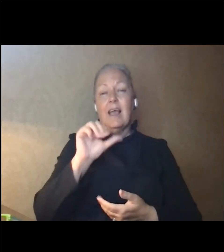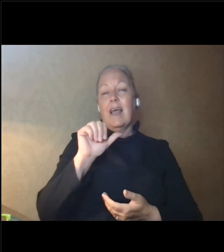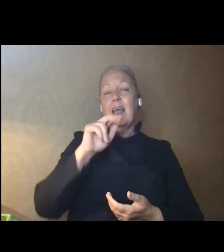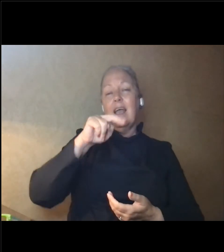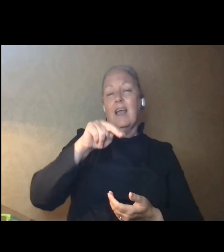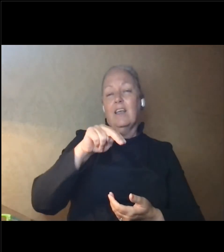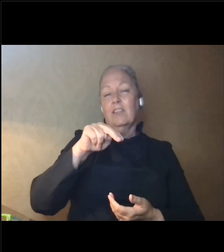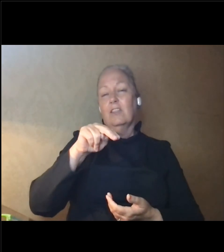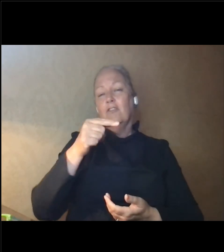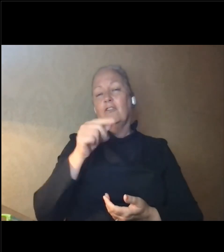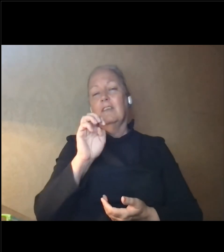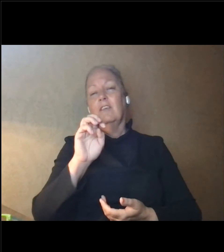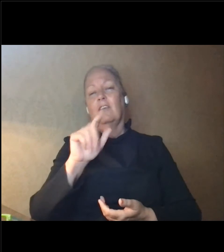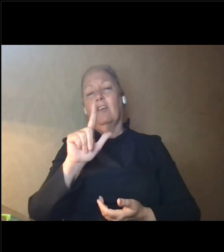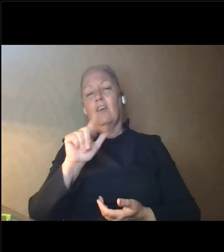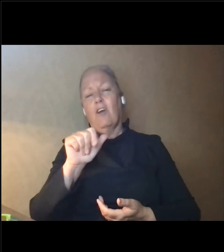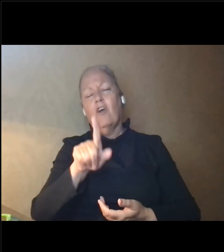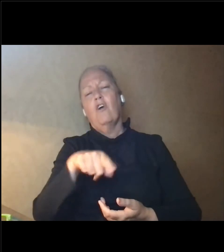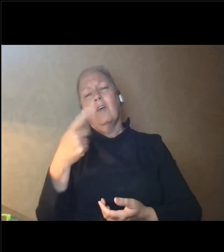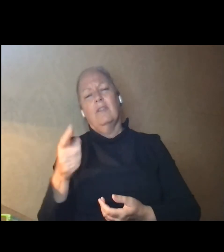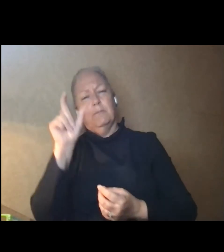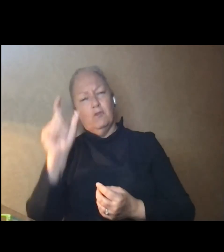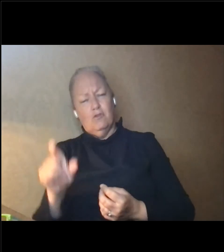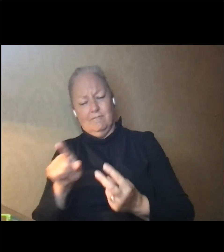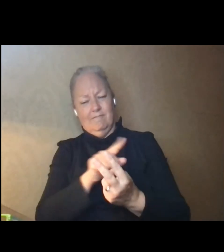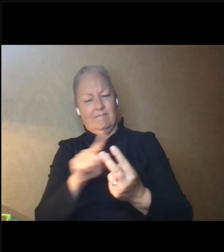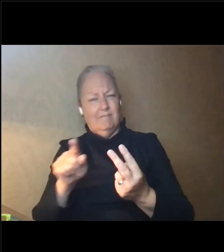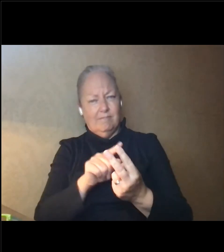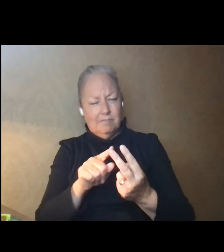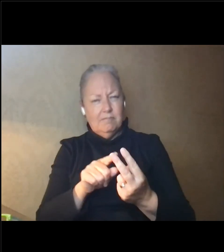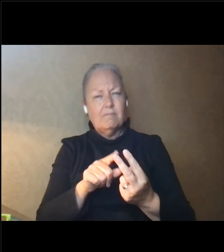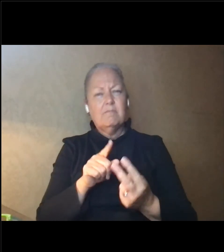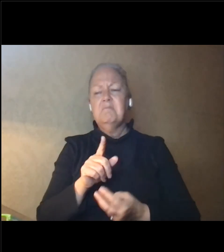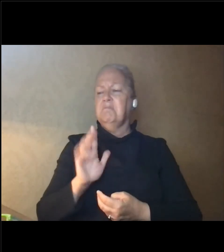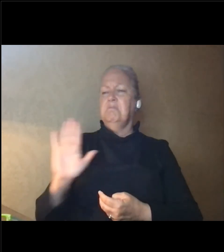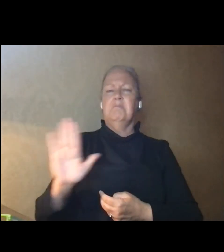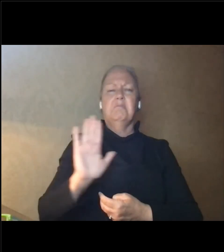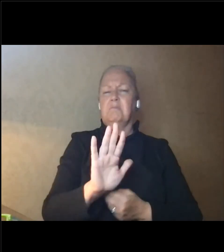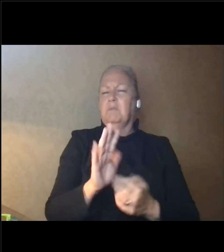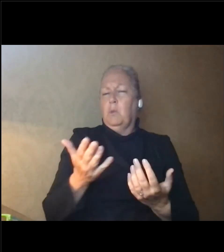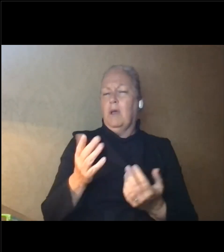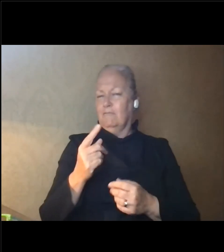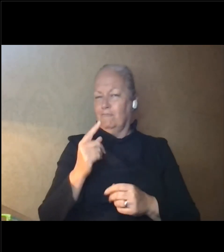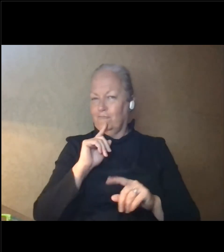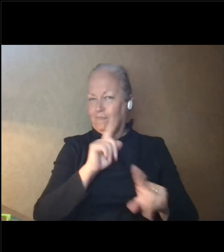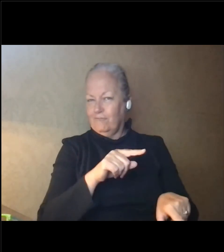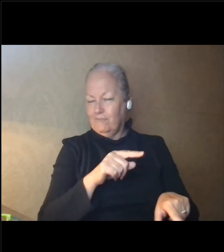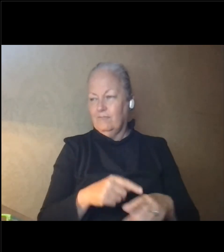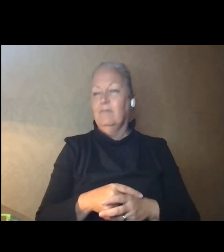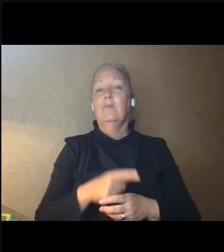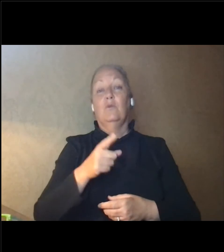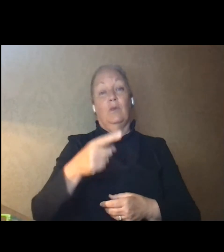their perspectives, being from where they're situated. How important is